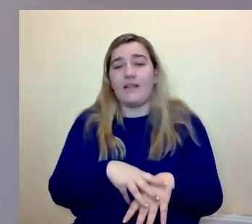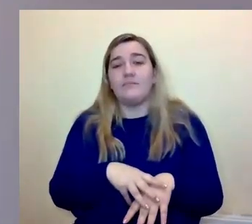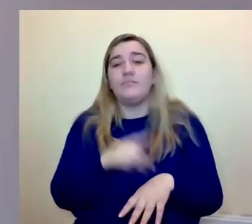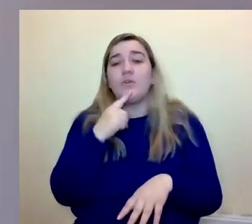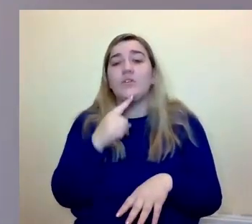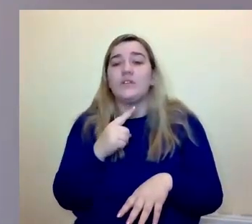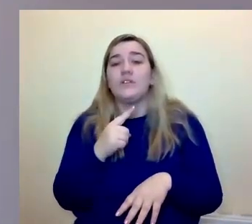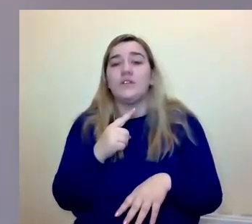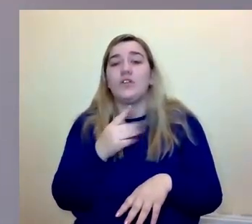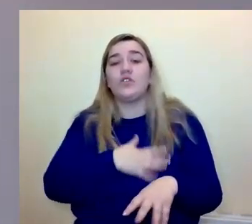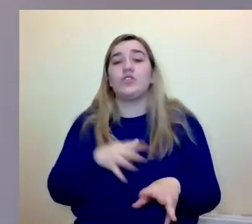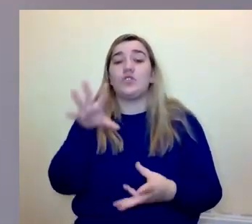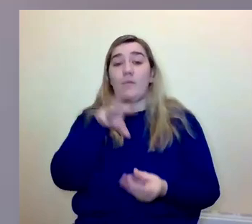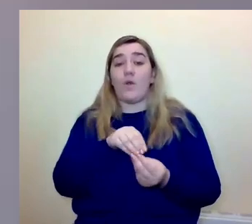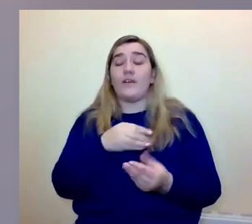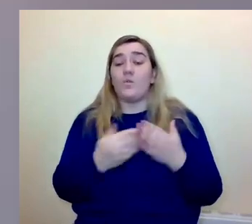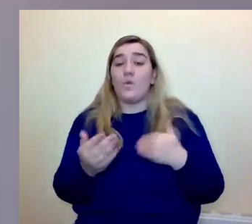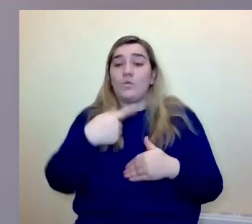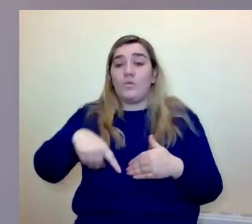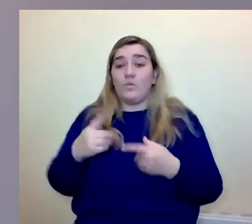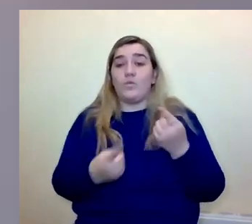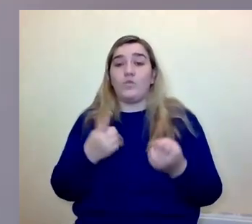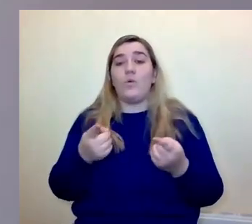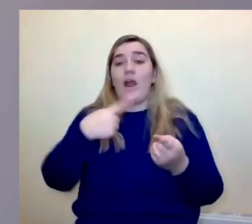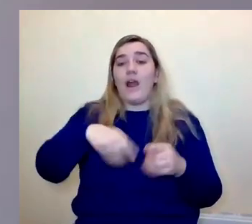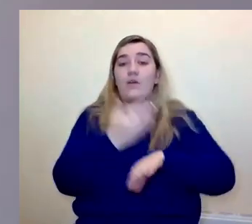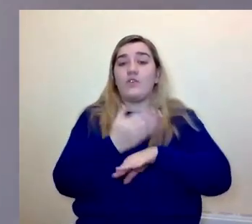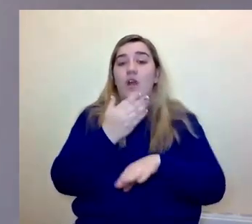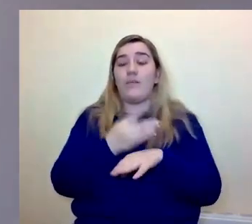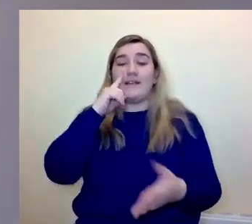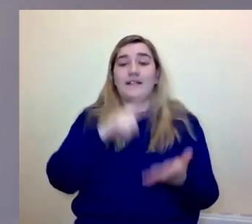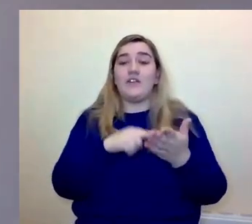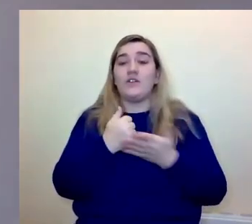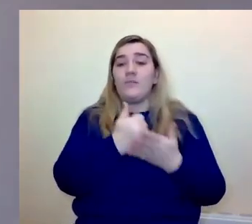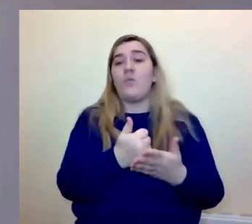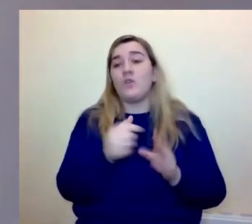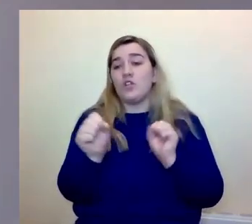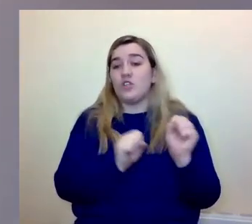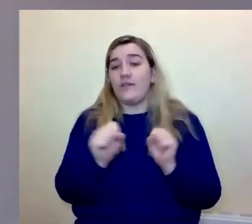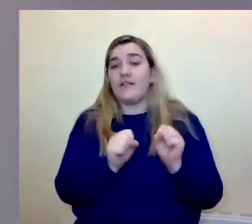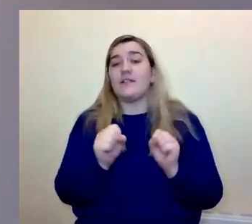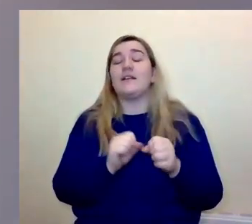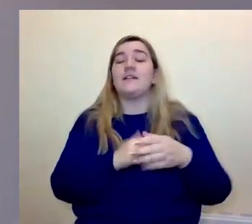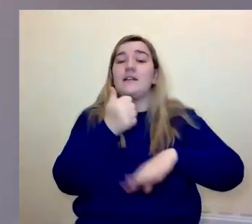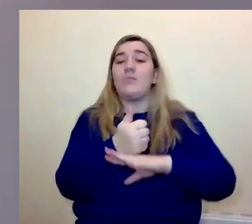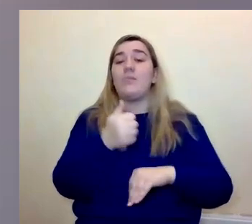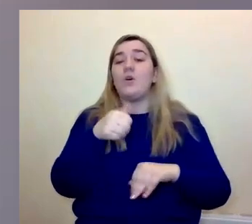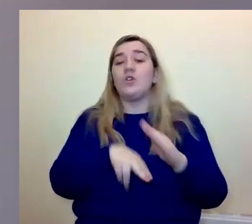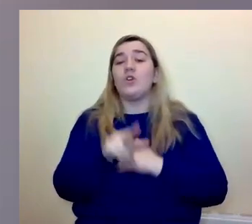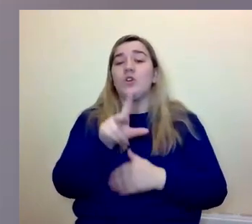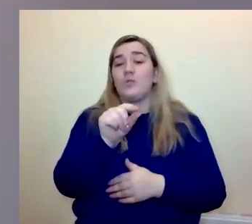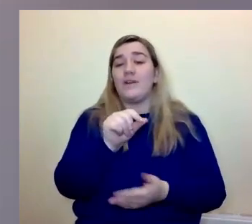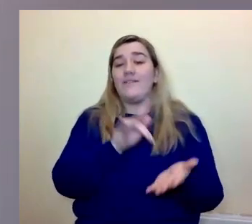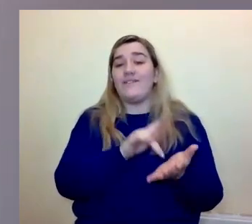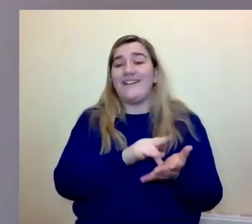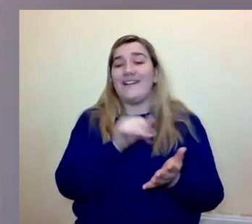to perhaps summarise what we do, our role in the Decision Support Service, and we're established under the 2015 Act, I